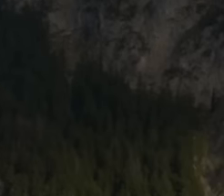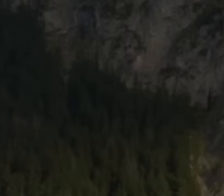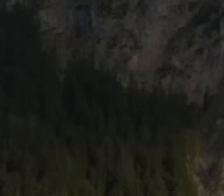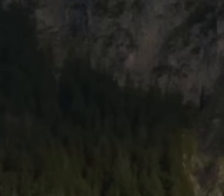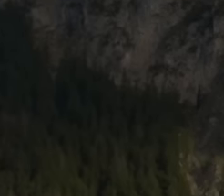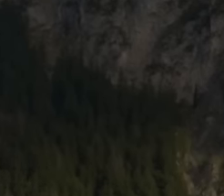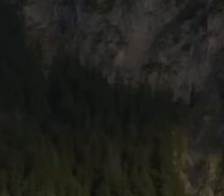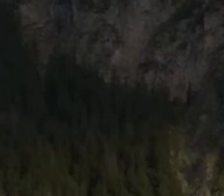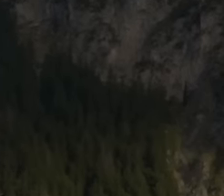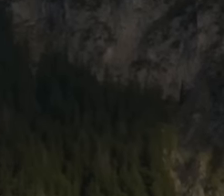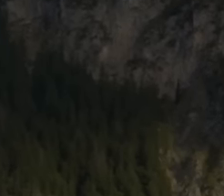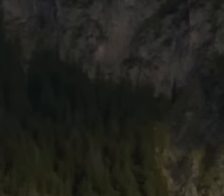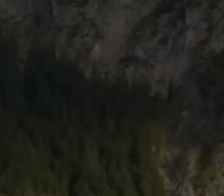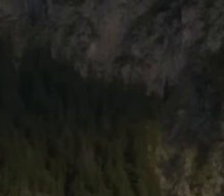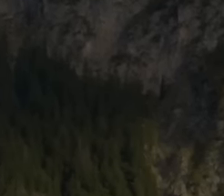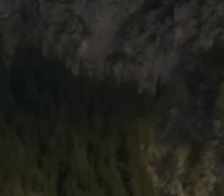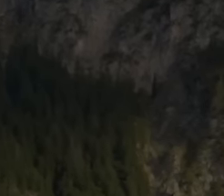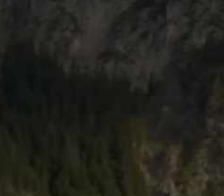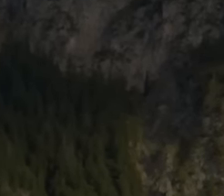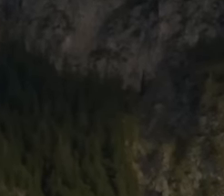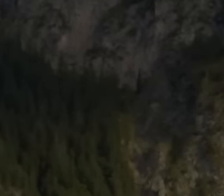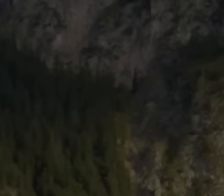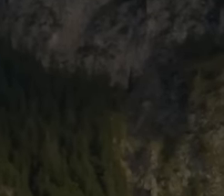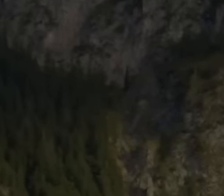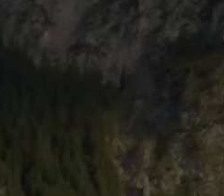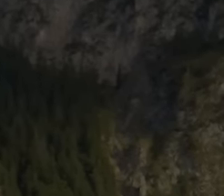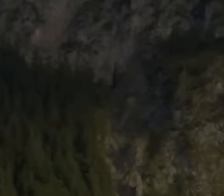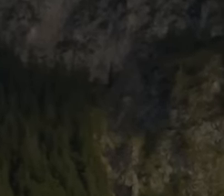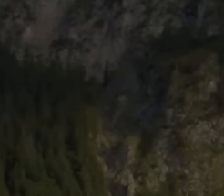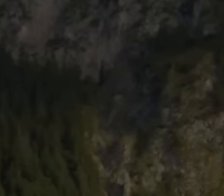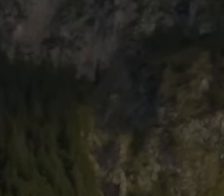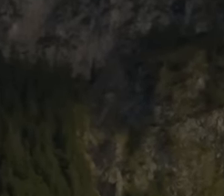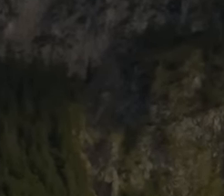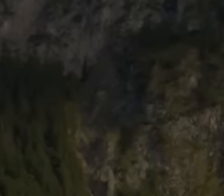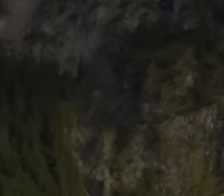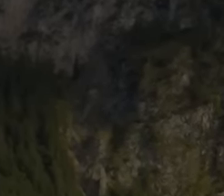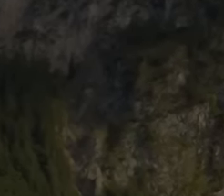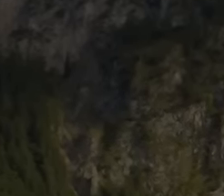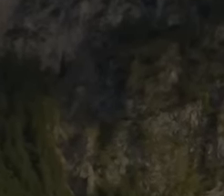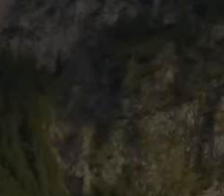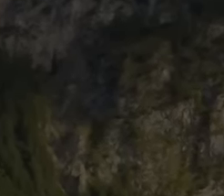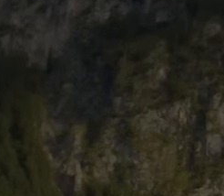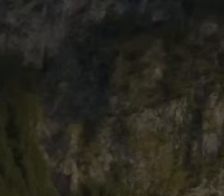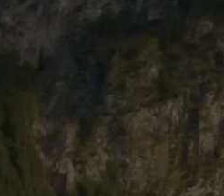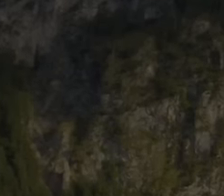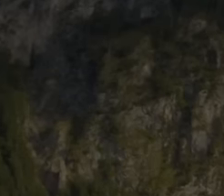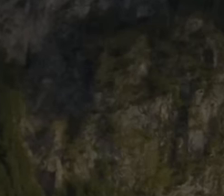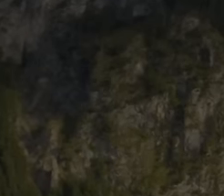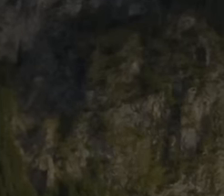is the rock where I take refuge. My shield, my